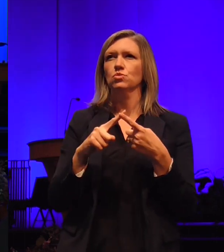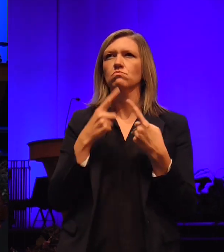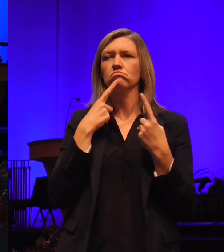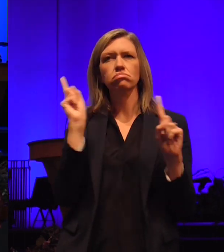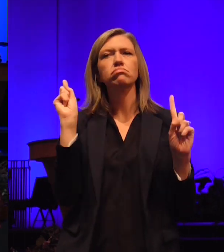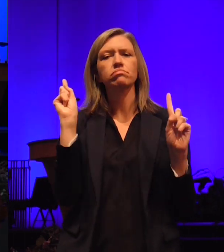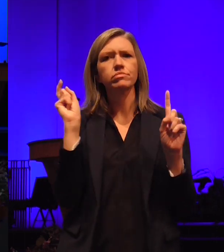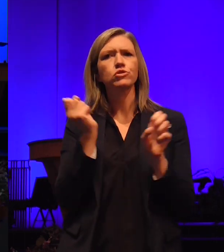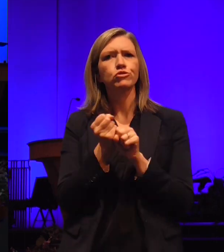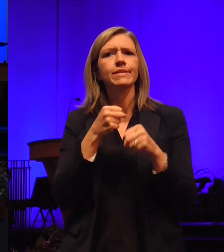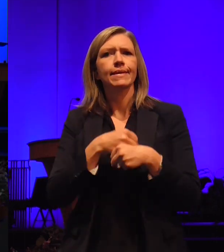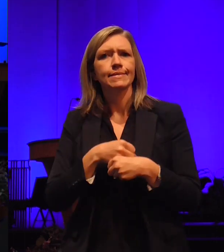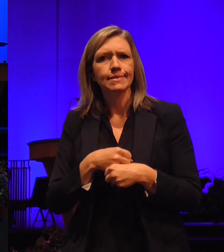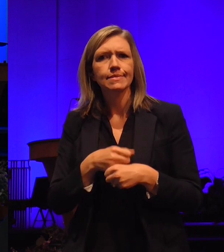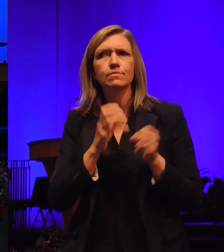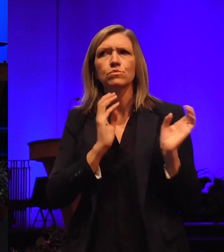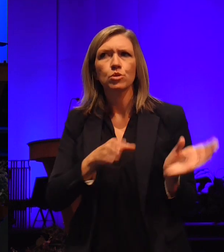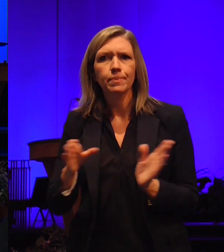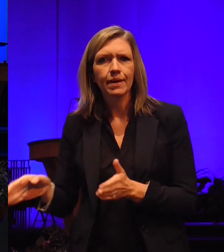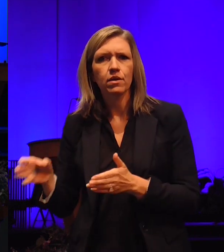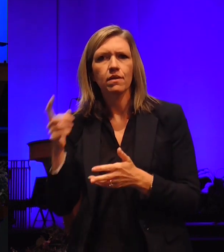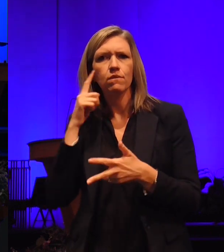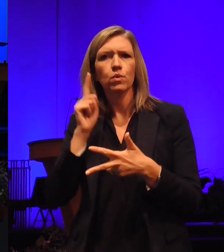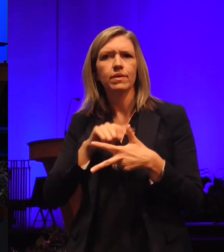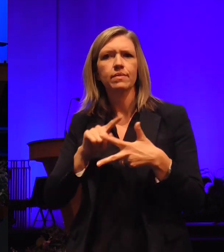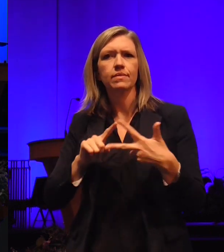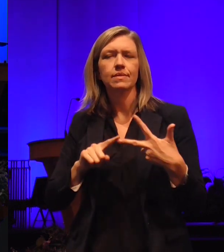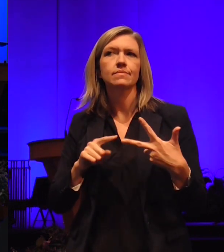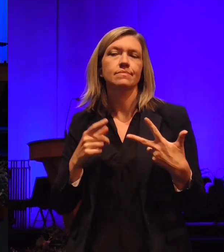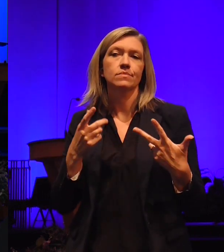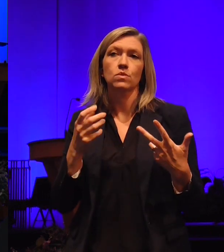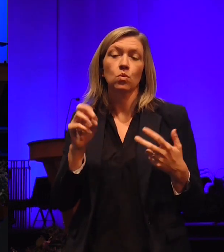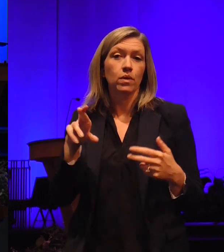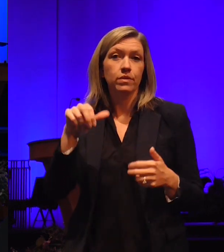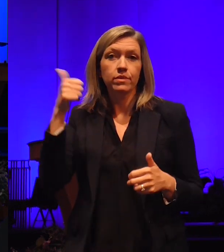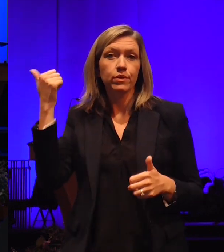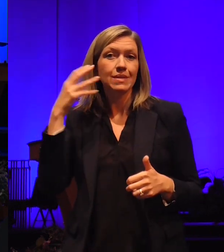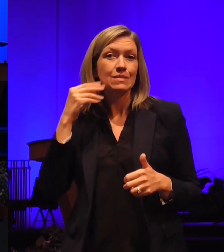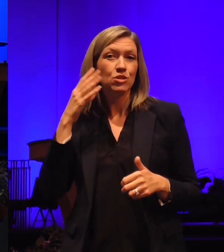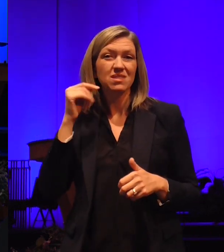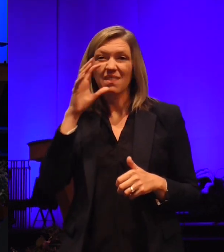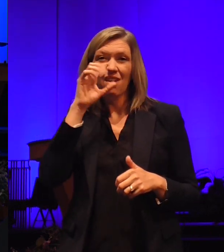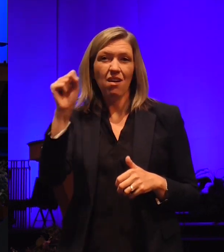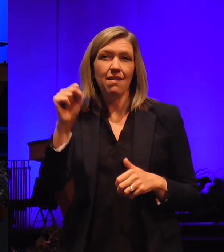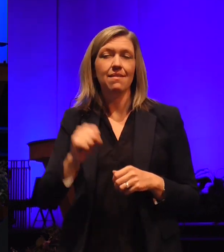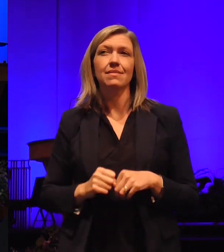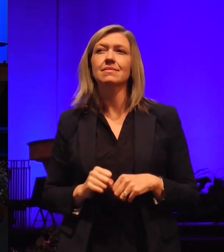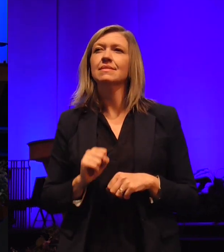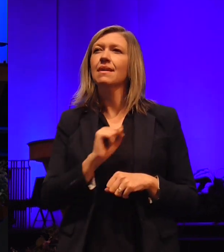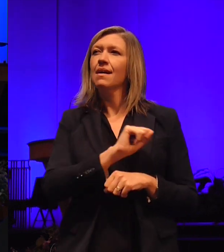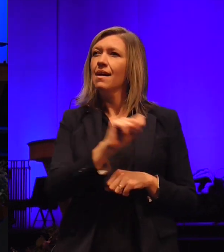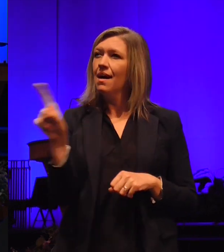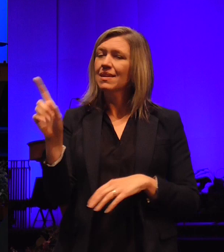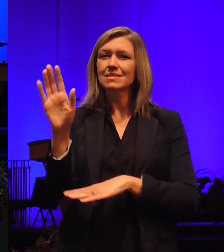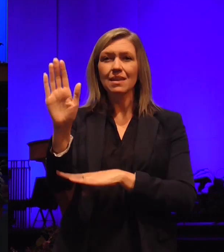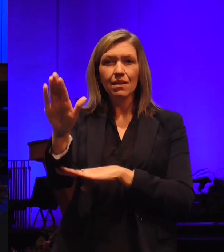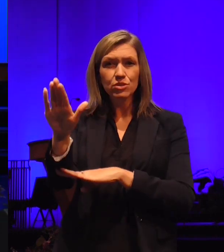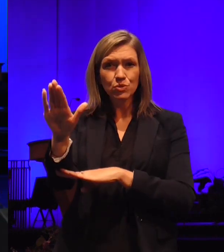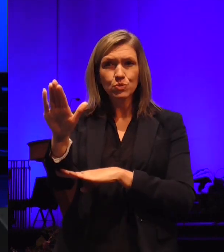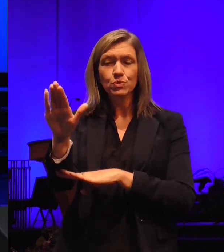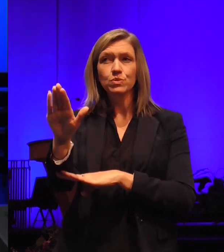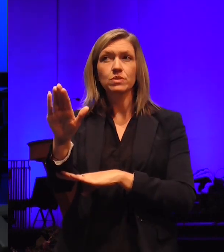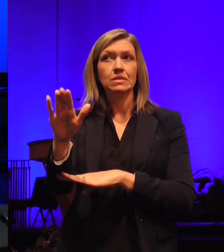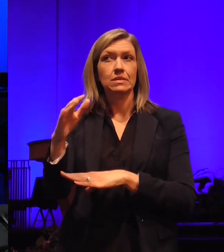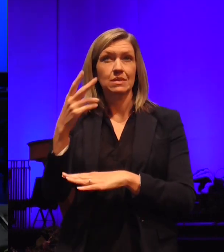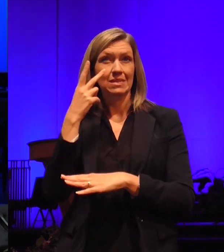to create and prepare for those experiences of awe. Ask yourself in the afternoon and see if you've gotten there yet, and if not,